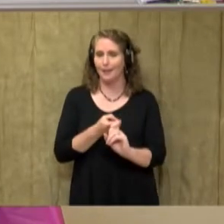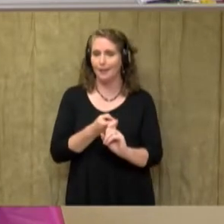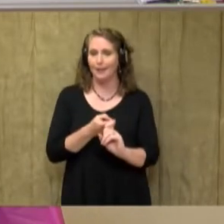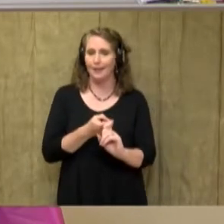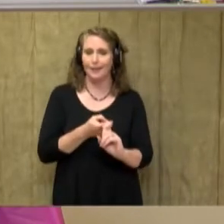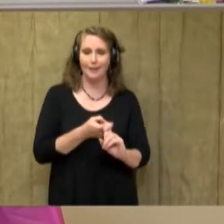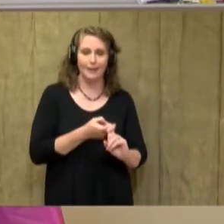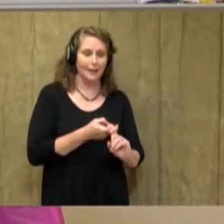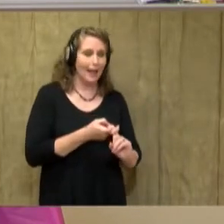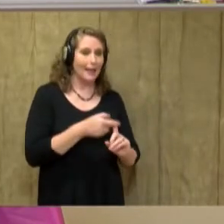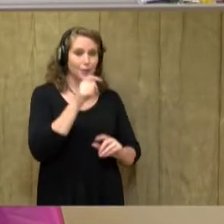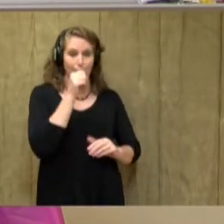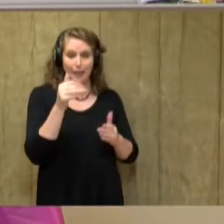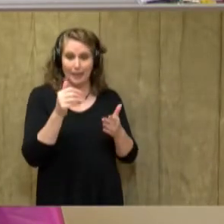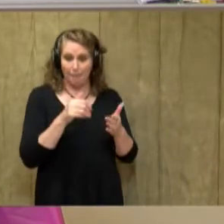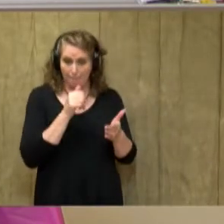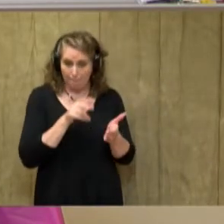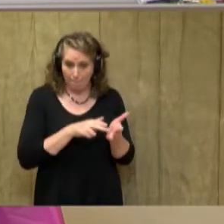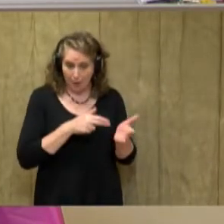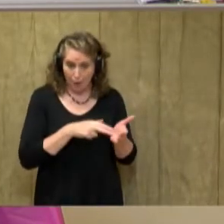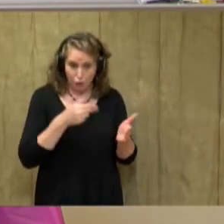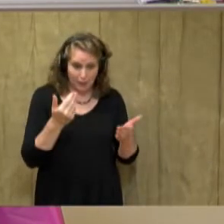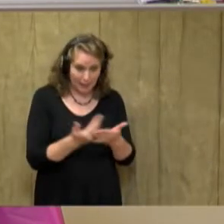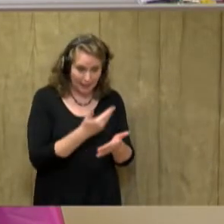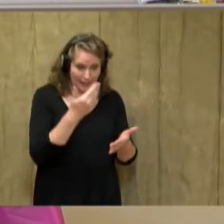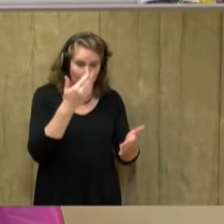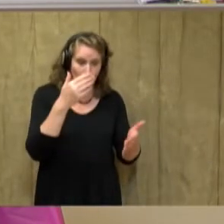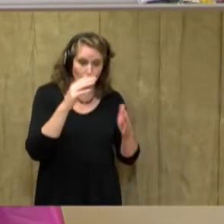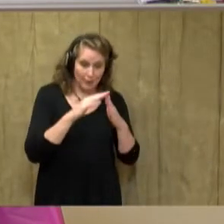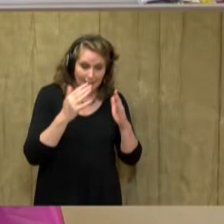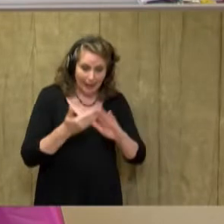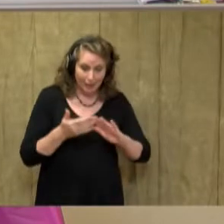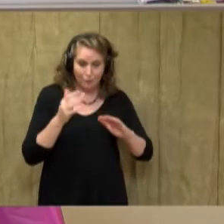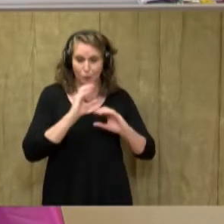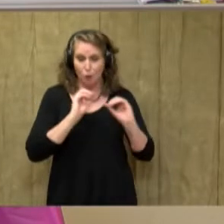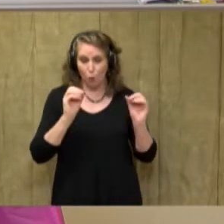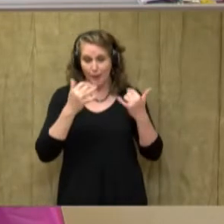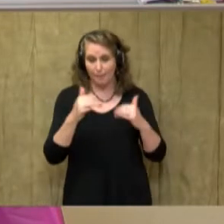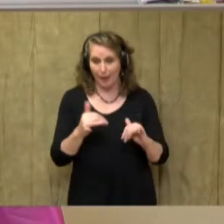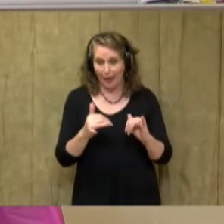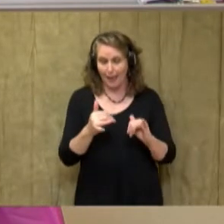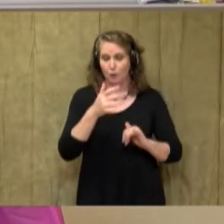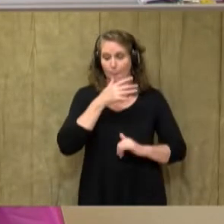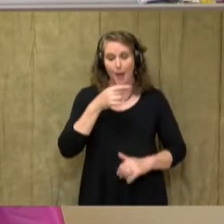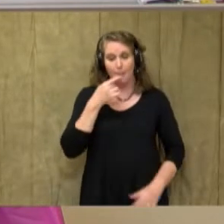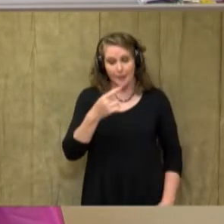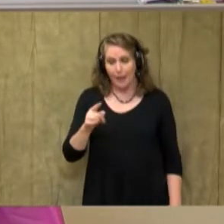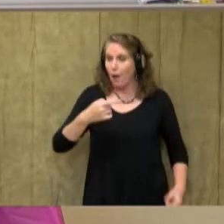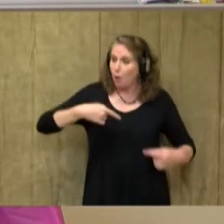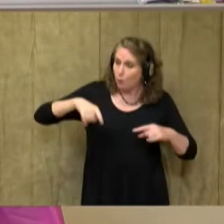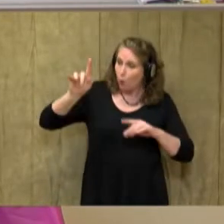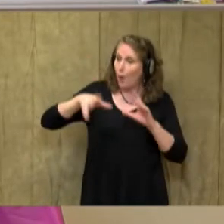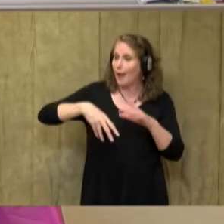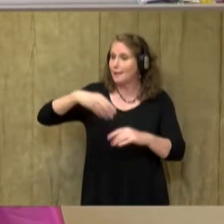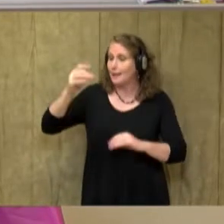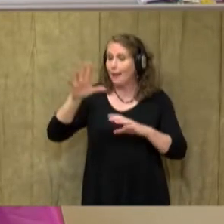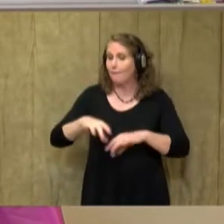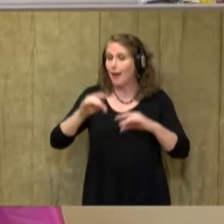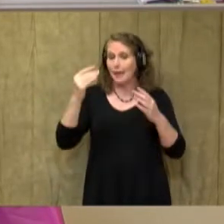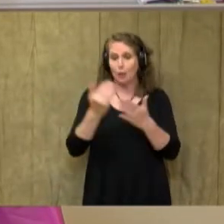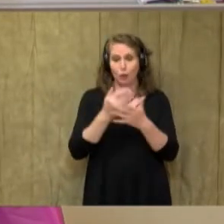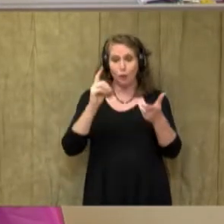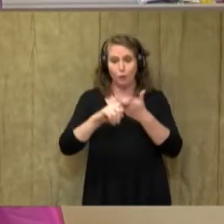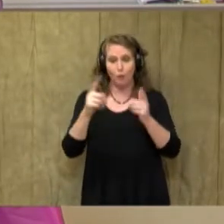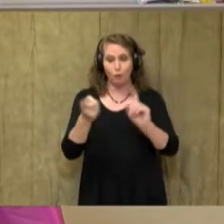in his new town, and he didn't have anybody to play with him. So his mom told him, go outside and find a